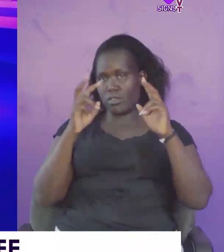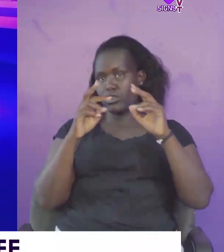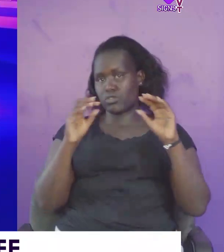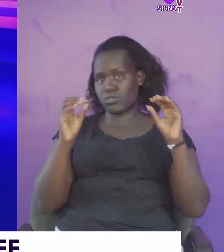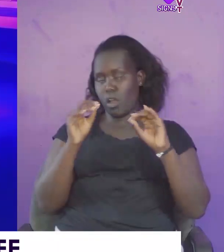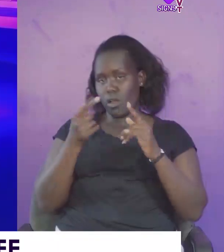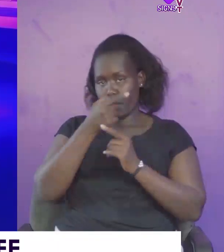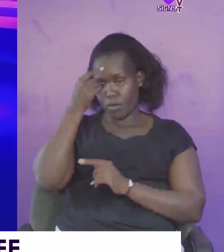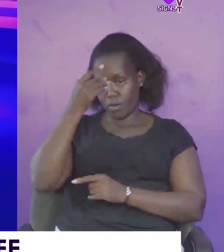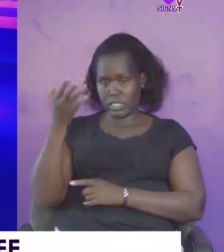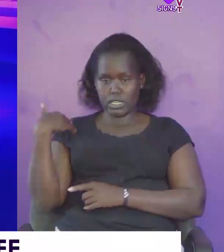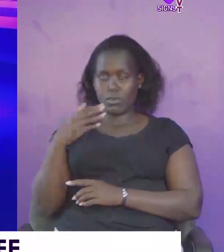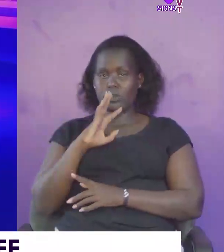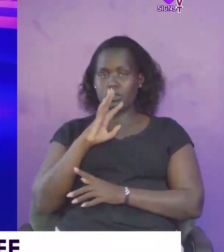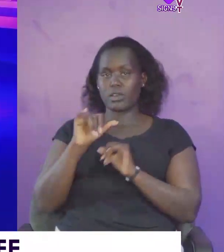tunaongea kuhusu Wamboi.